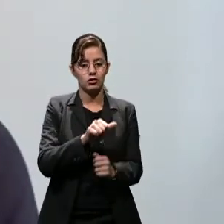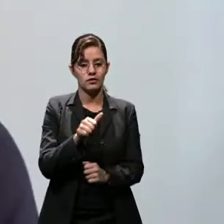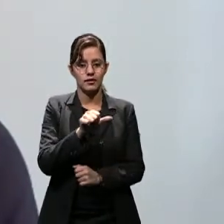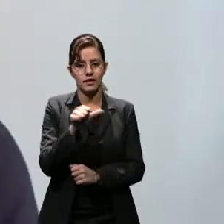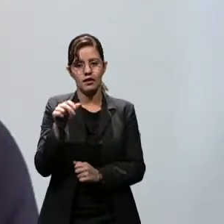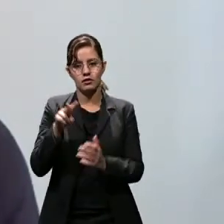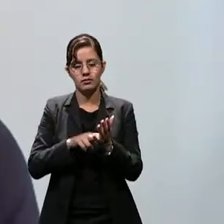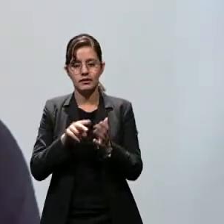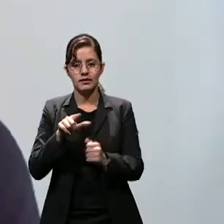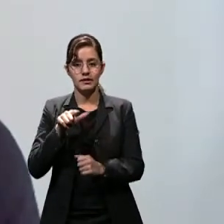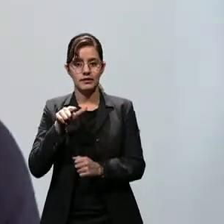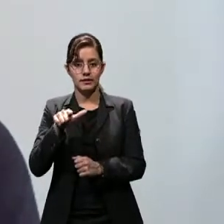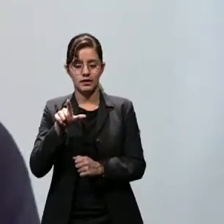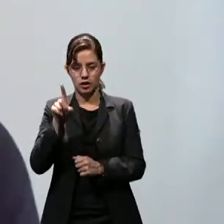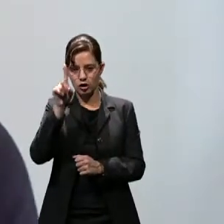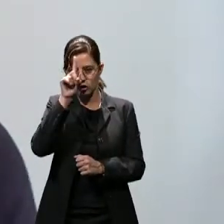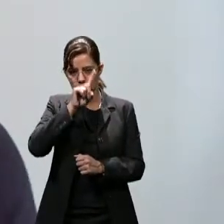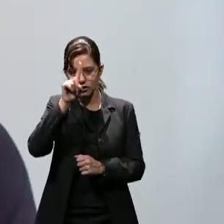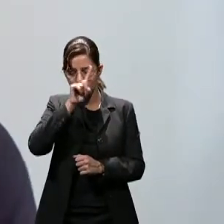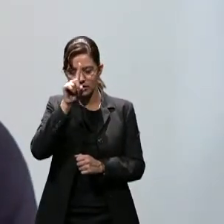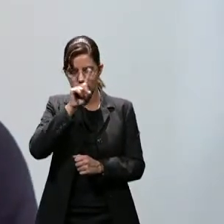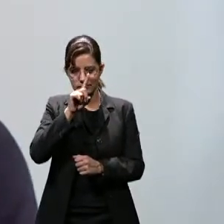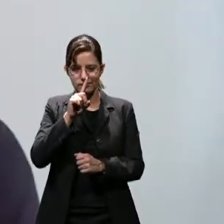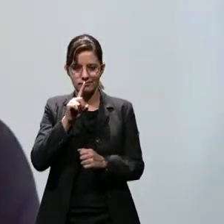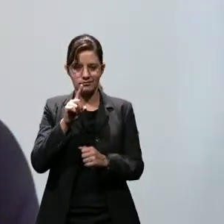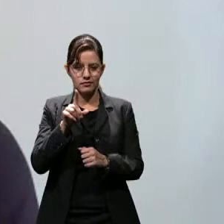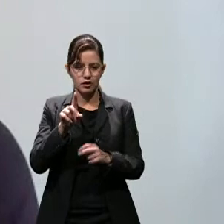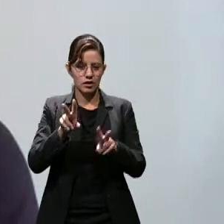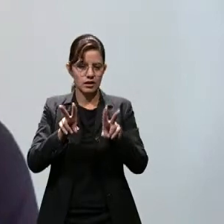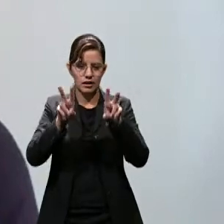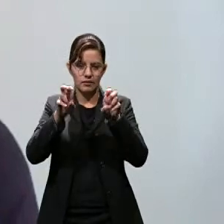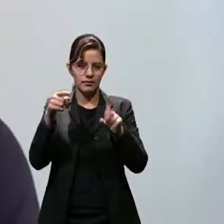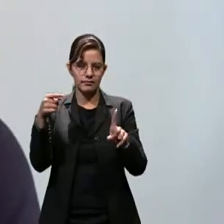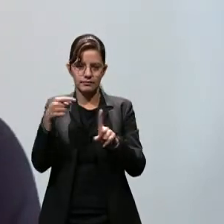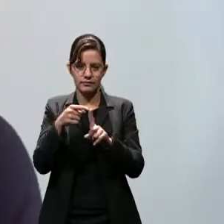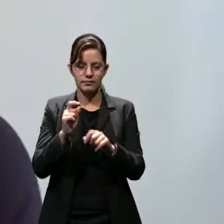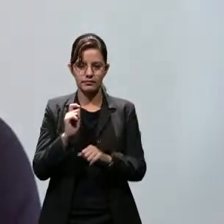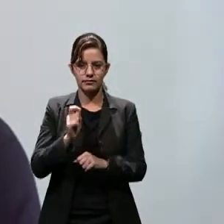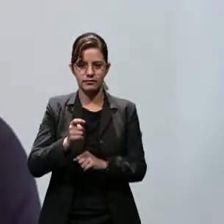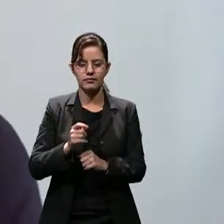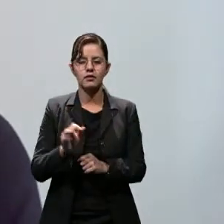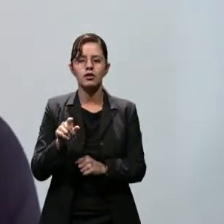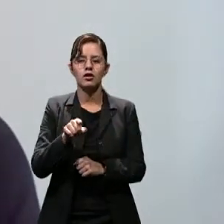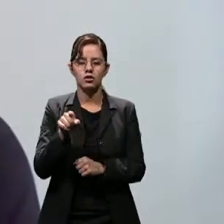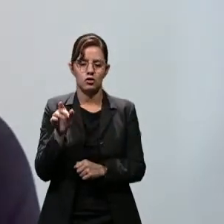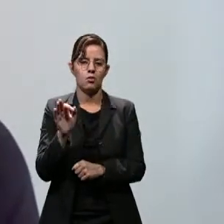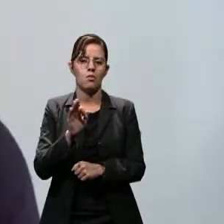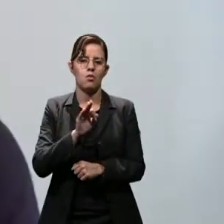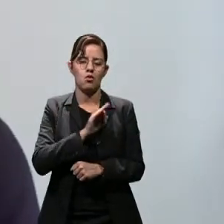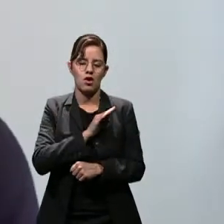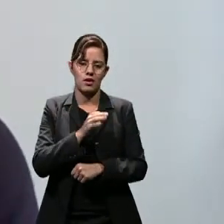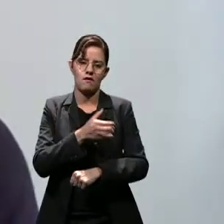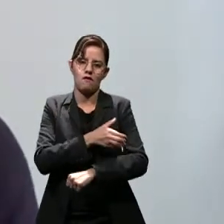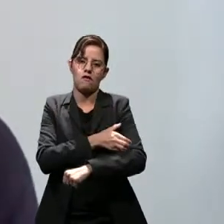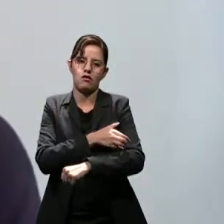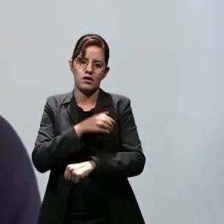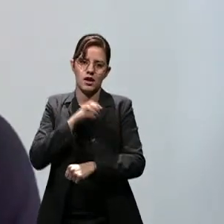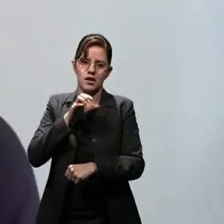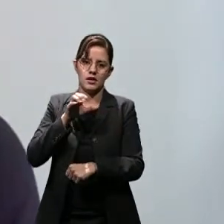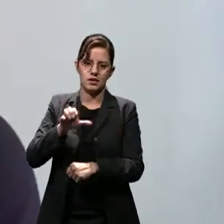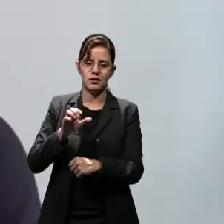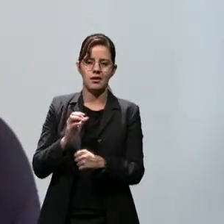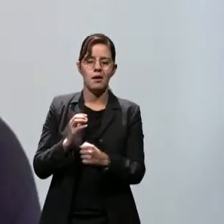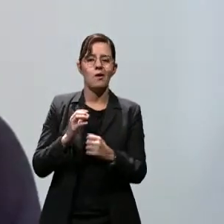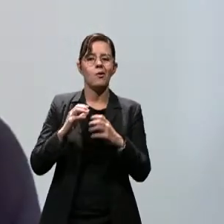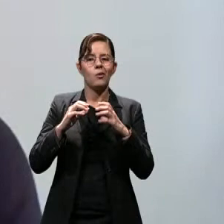and 2017, the category of recommendations was focused on promoting the adoption or strengthening